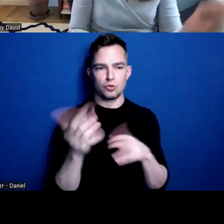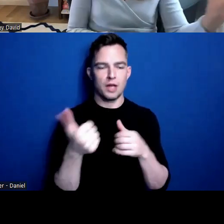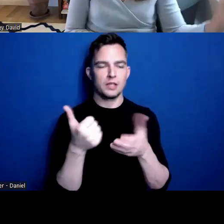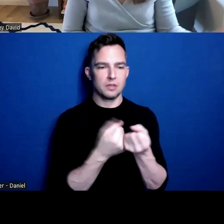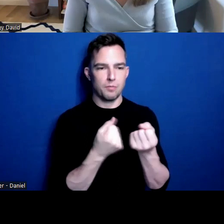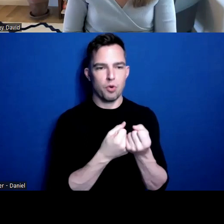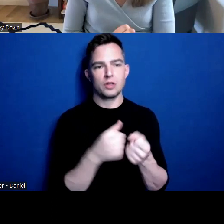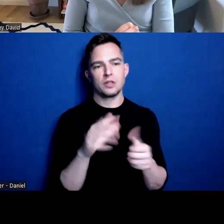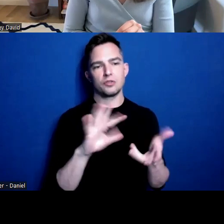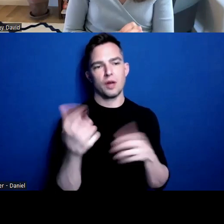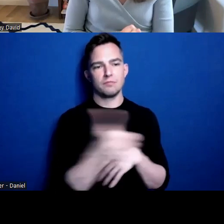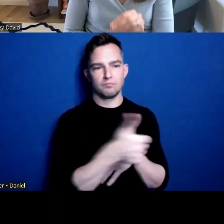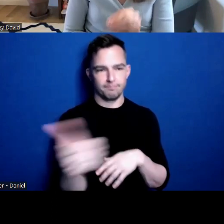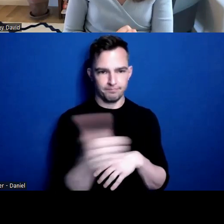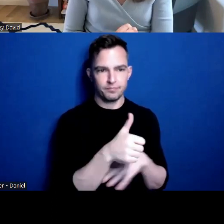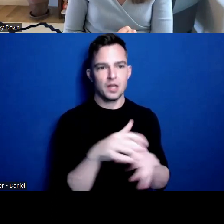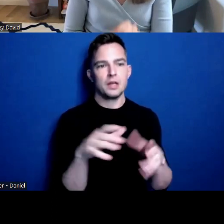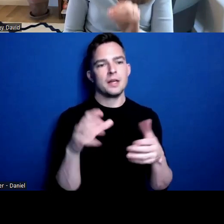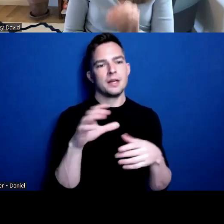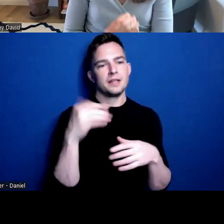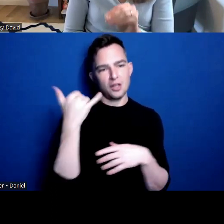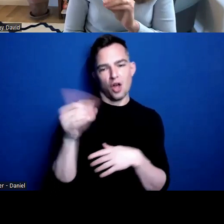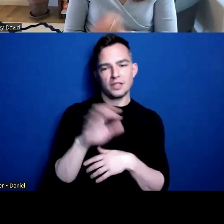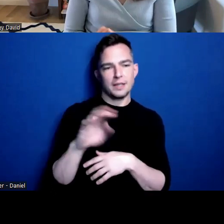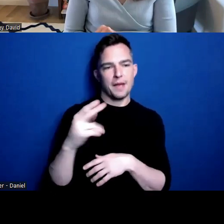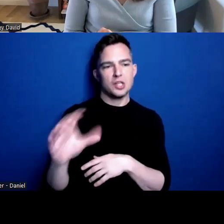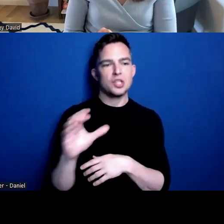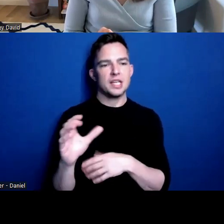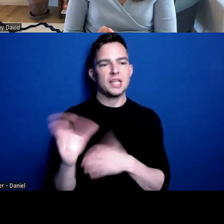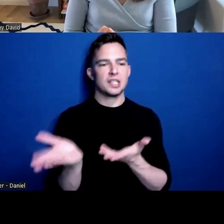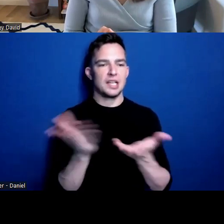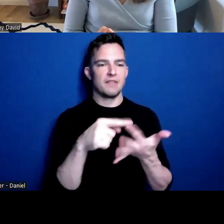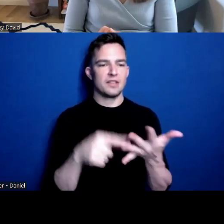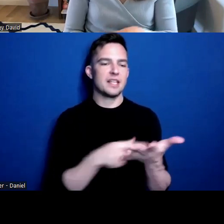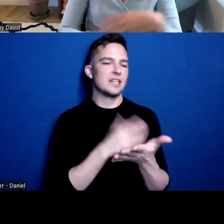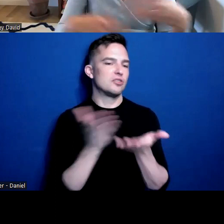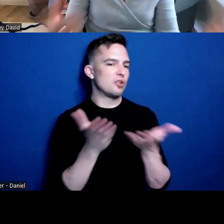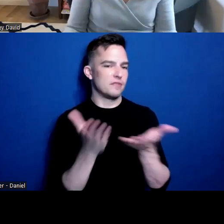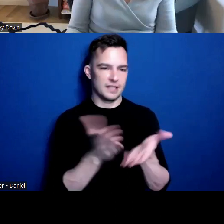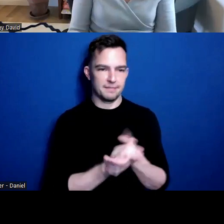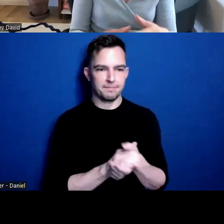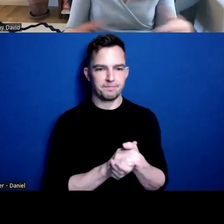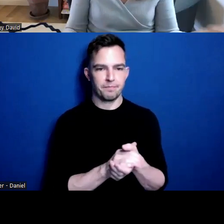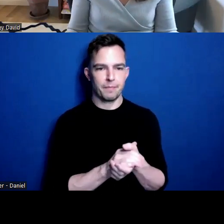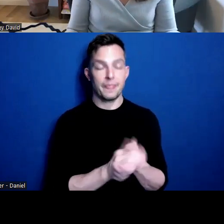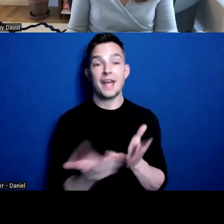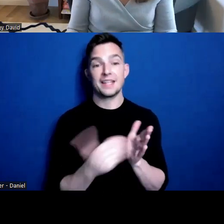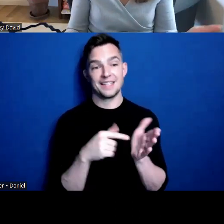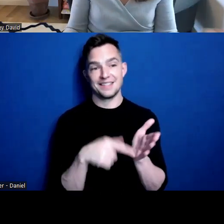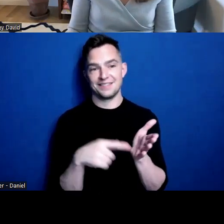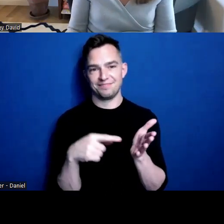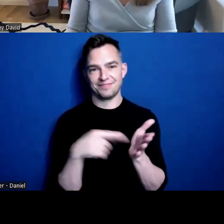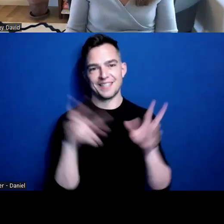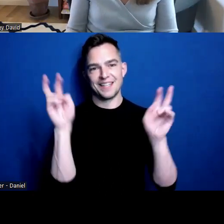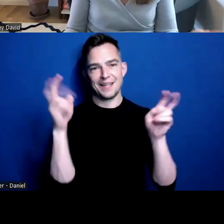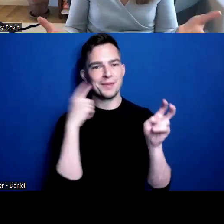on, the CCBHC gets called in at that point to deliver those services. And once again, this is the theme you're going to hear from me